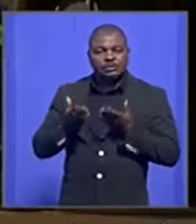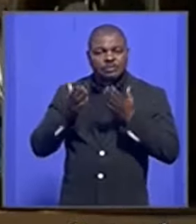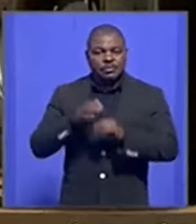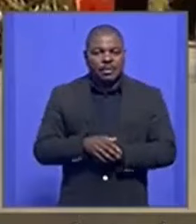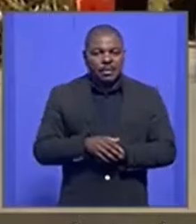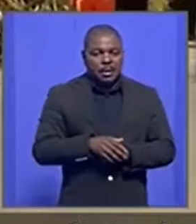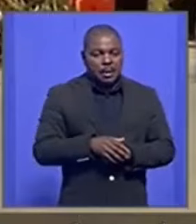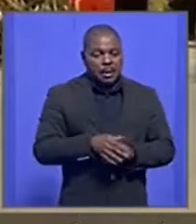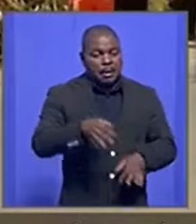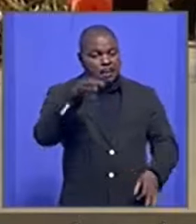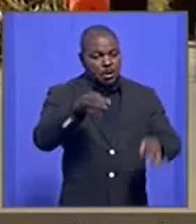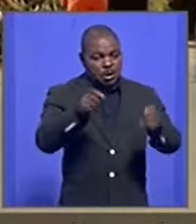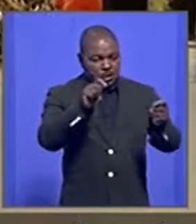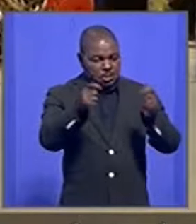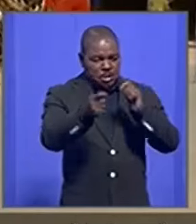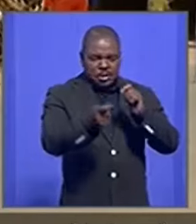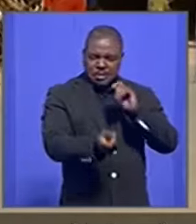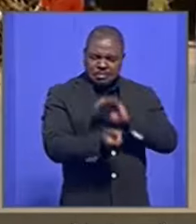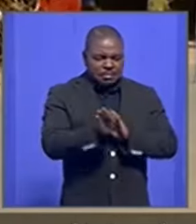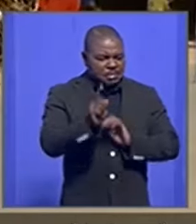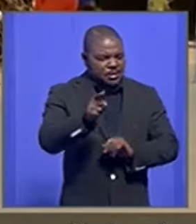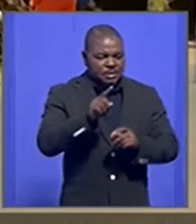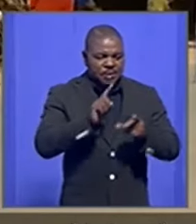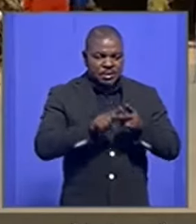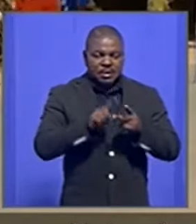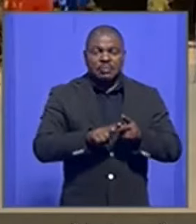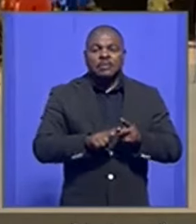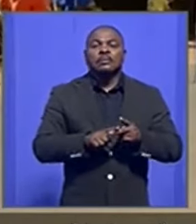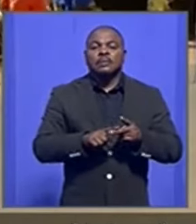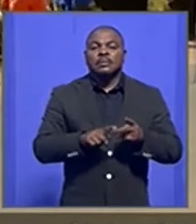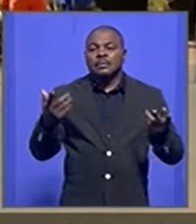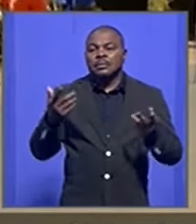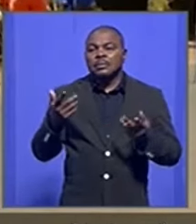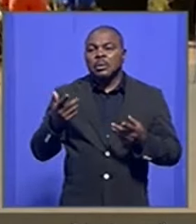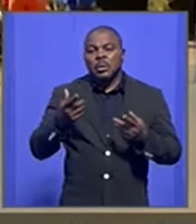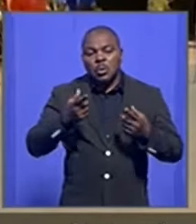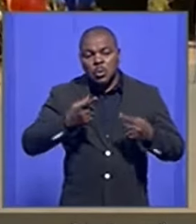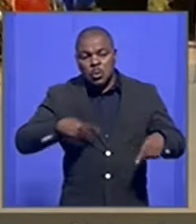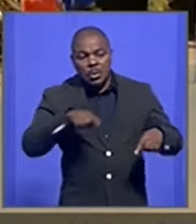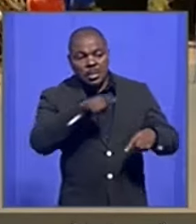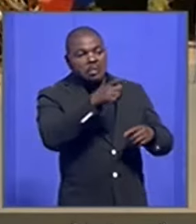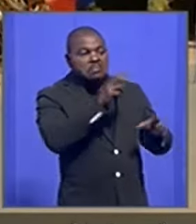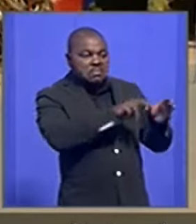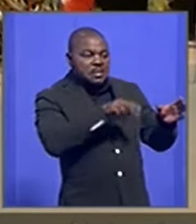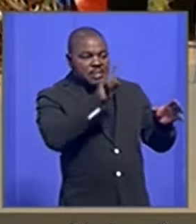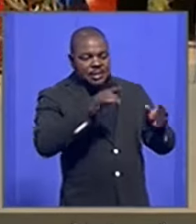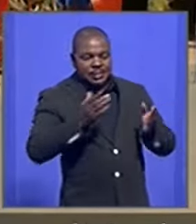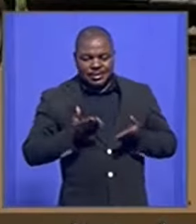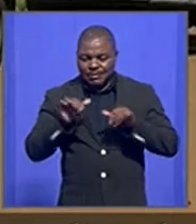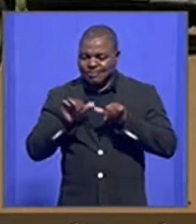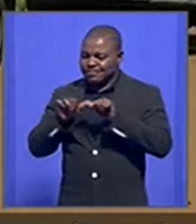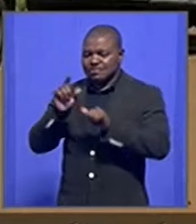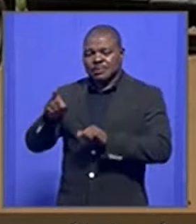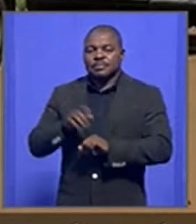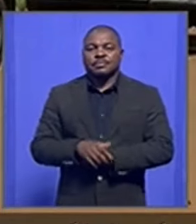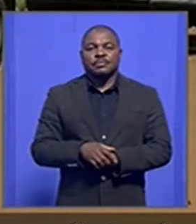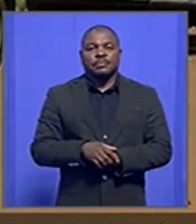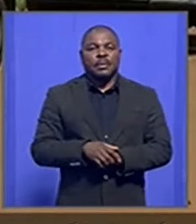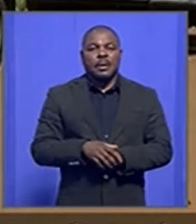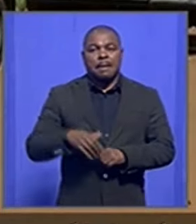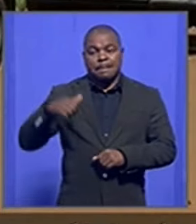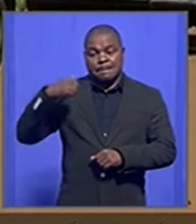happen and they will happen. However, none of their responsibilities have been tampered with. They must continue with service delivery. Masepala o